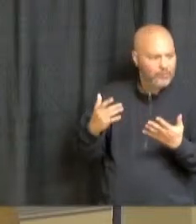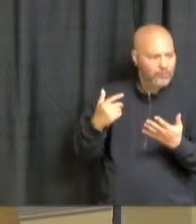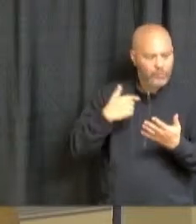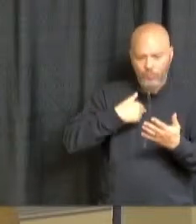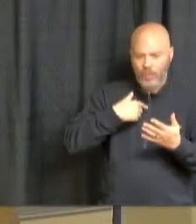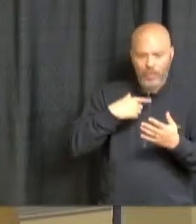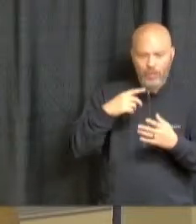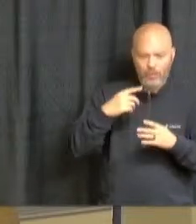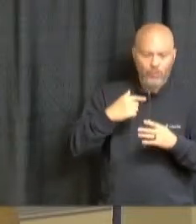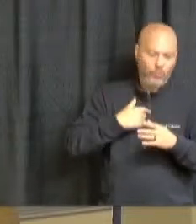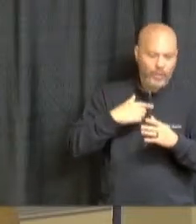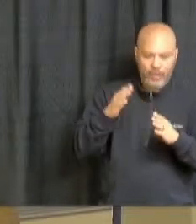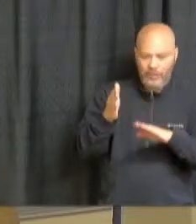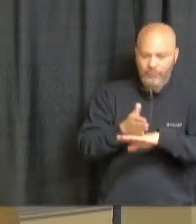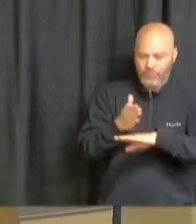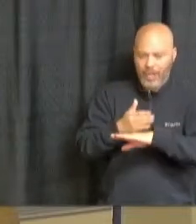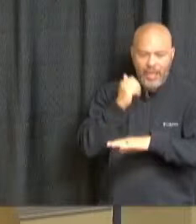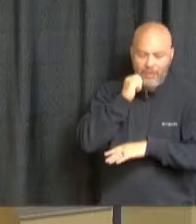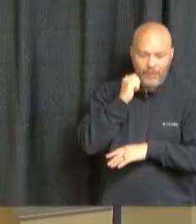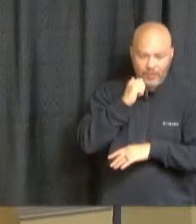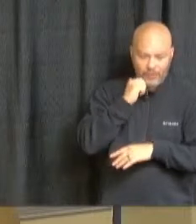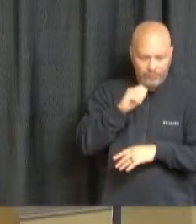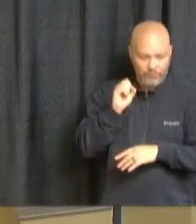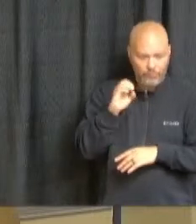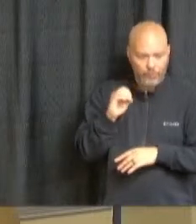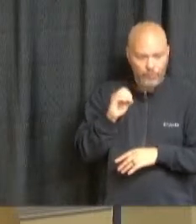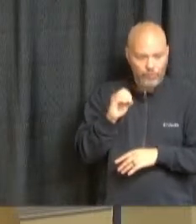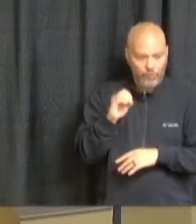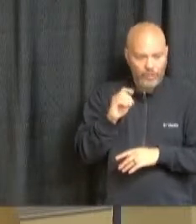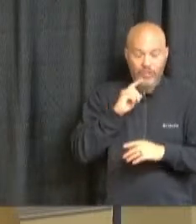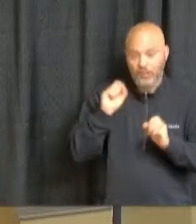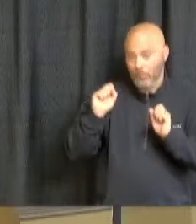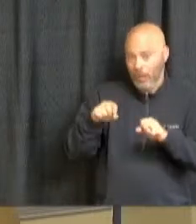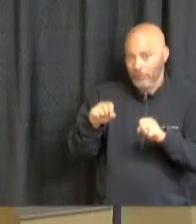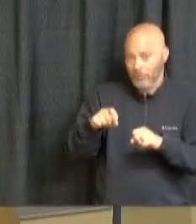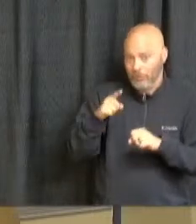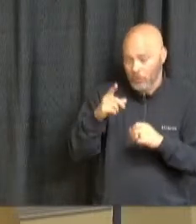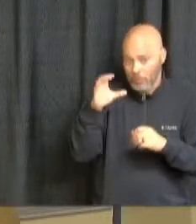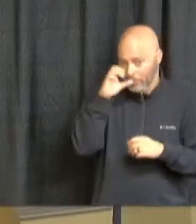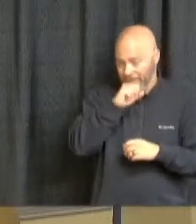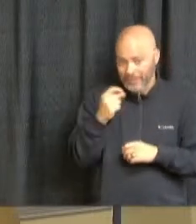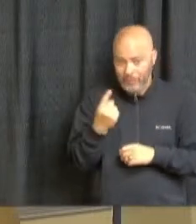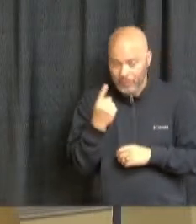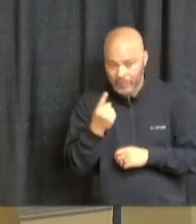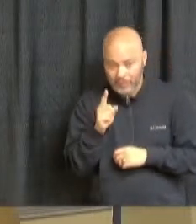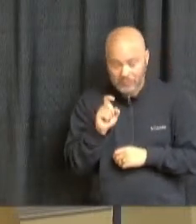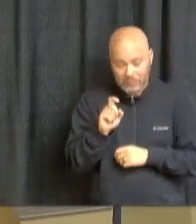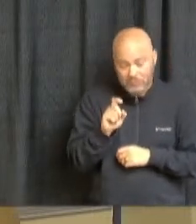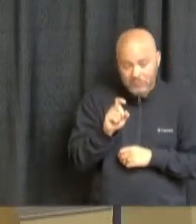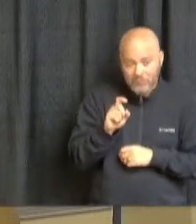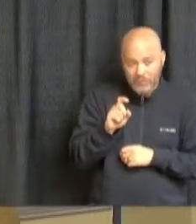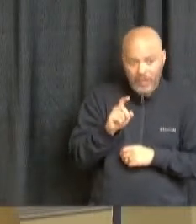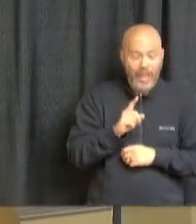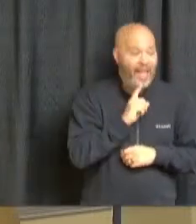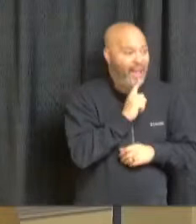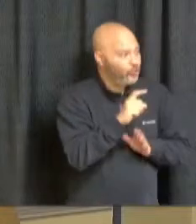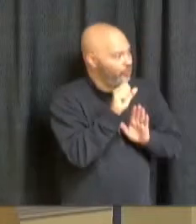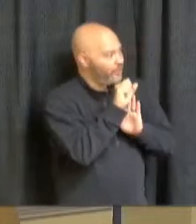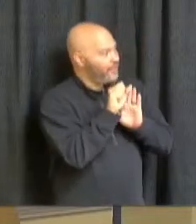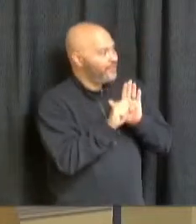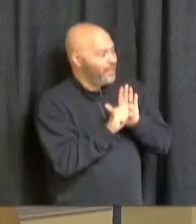day. Oh, awesome. So, is there a possibility maybe you missed something? Actually, the